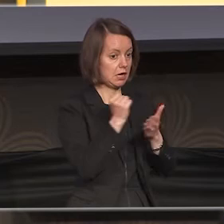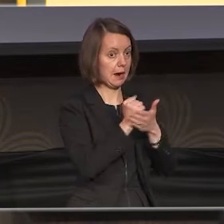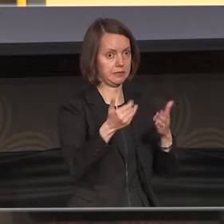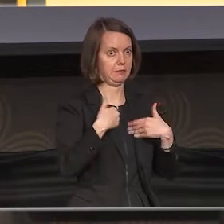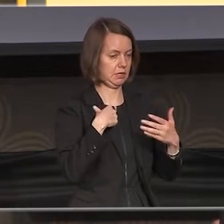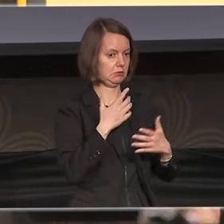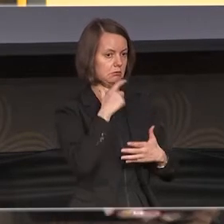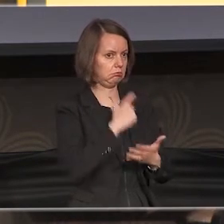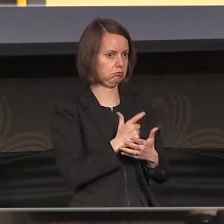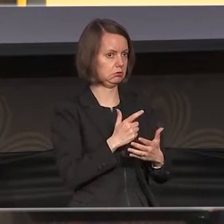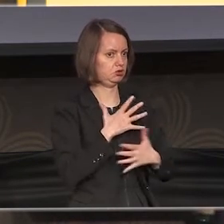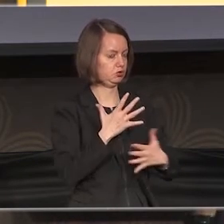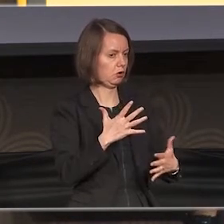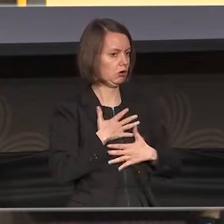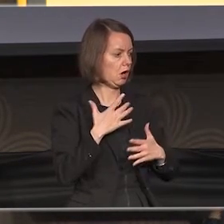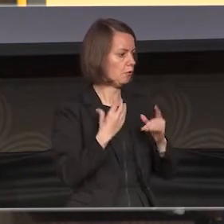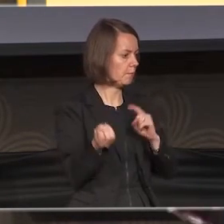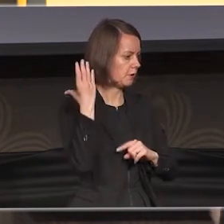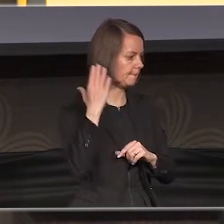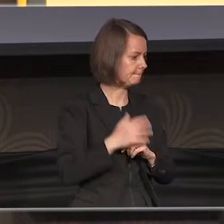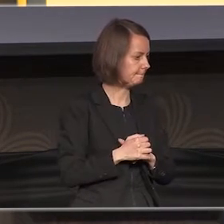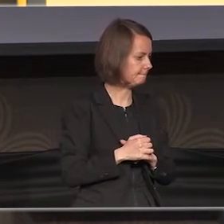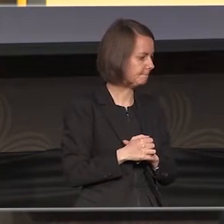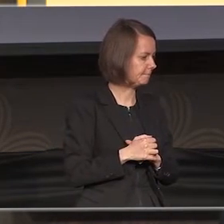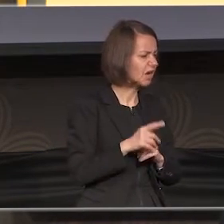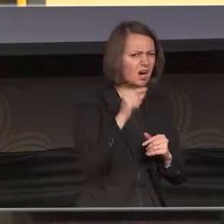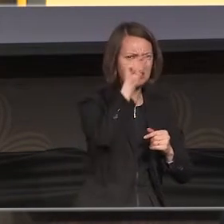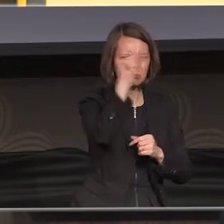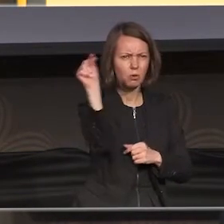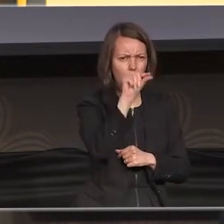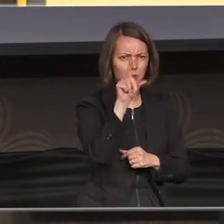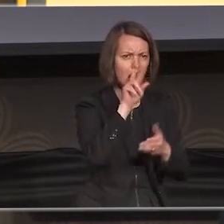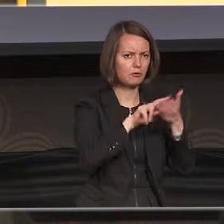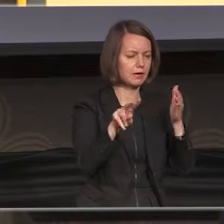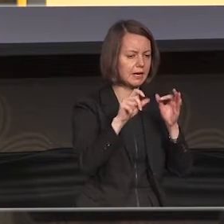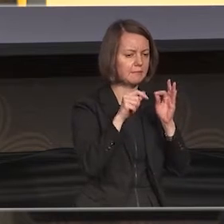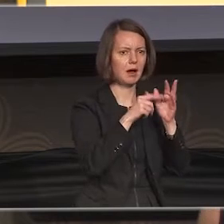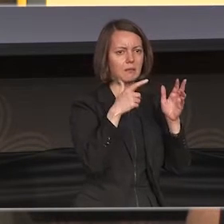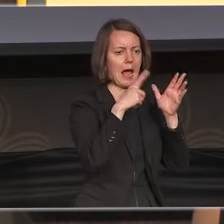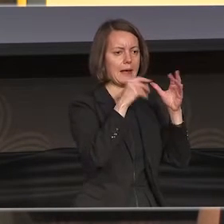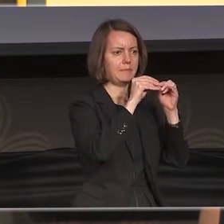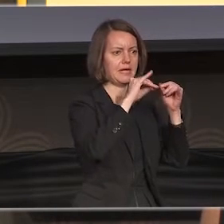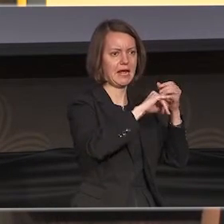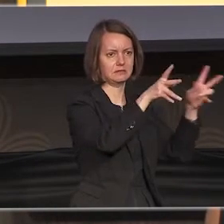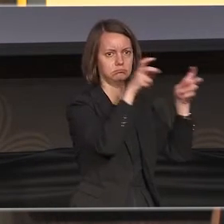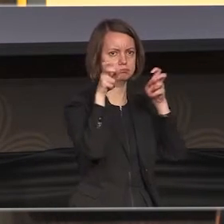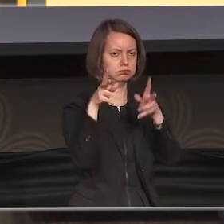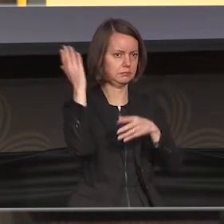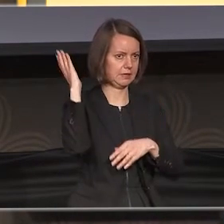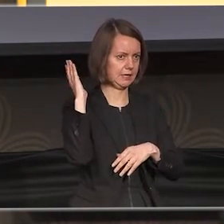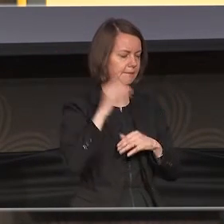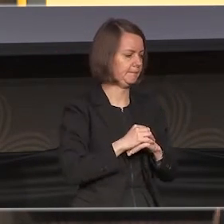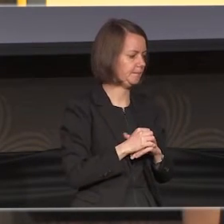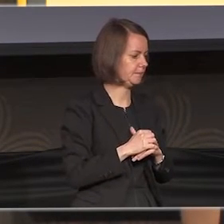astounded by and I wanted to put up. And I know that's quite small, but it's straight from the ABS page. There are a